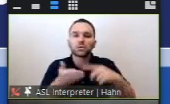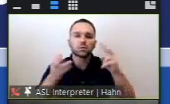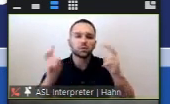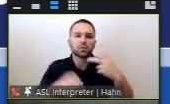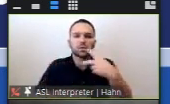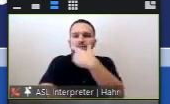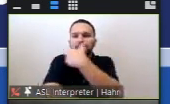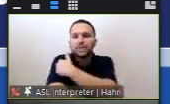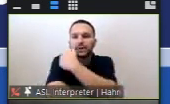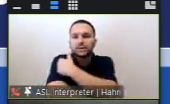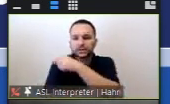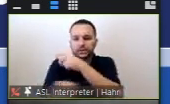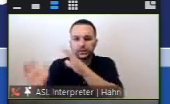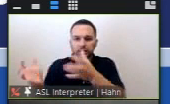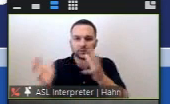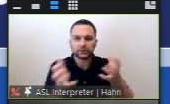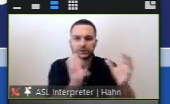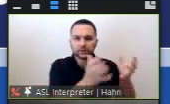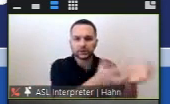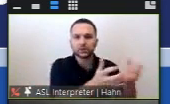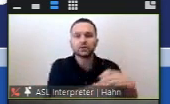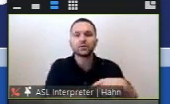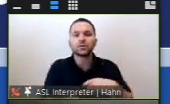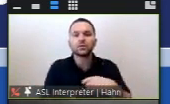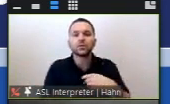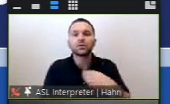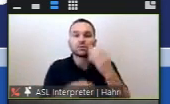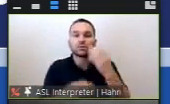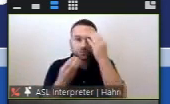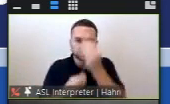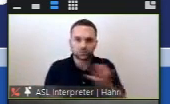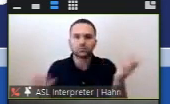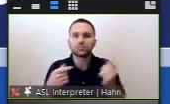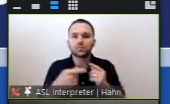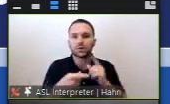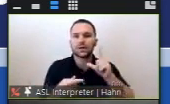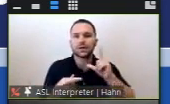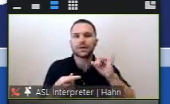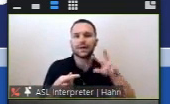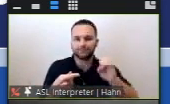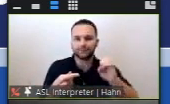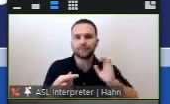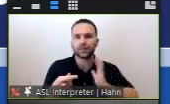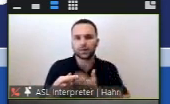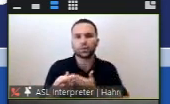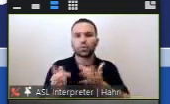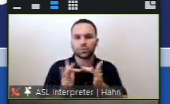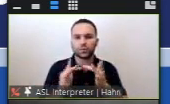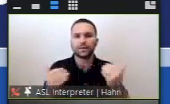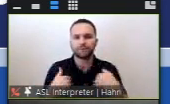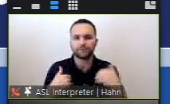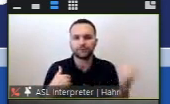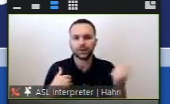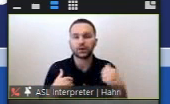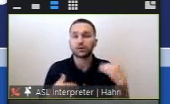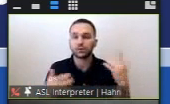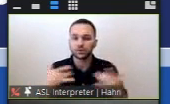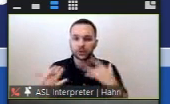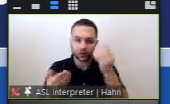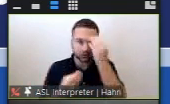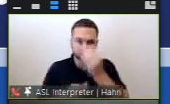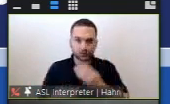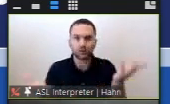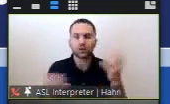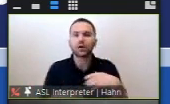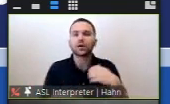dashboard. So this is the dashboard that is actually live on our website now. I'm excited to present this to you. I know that there's been a lot of interest in this data from many of